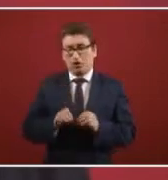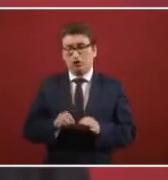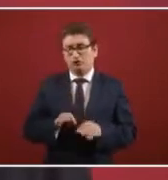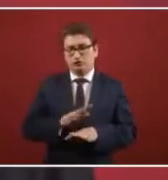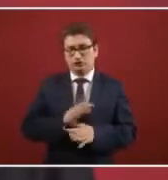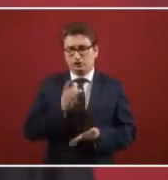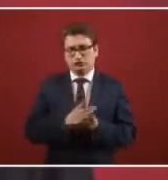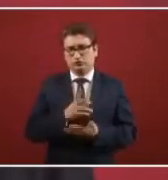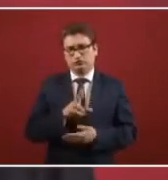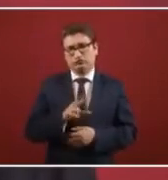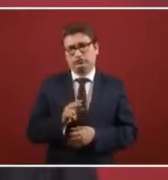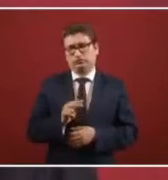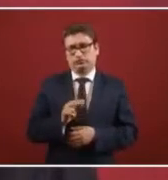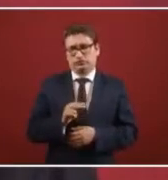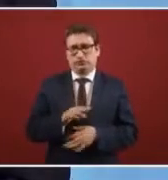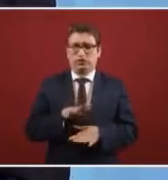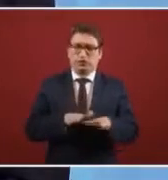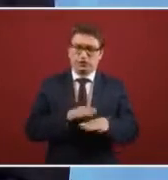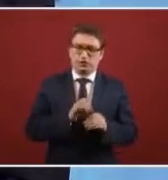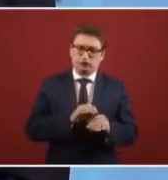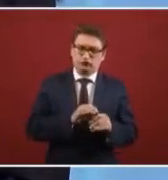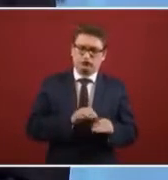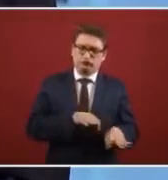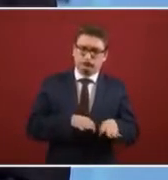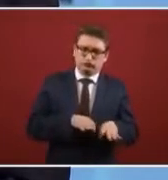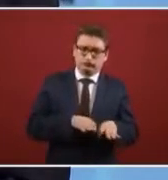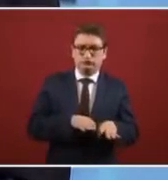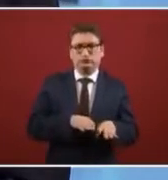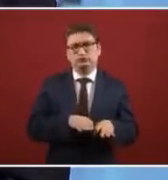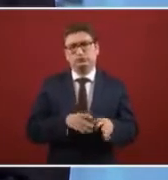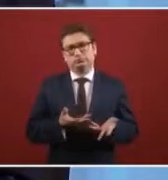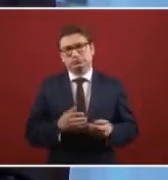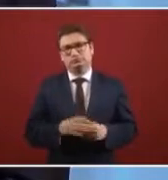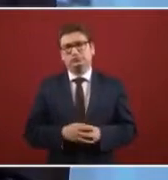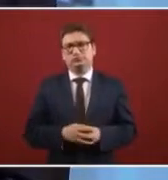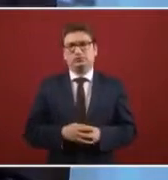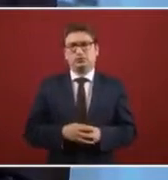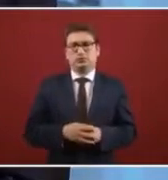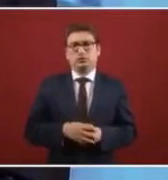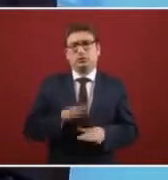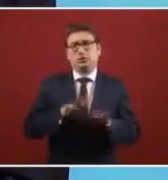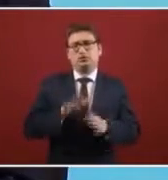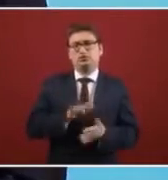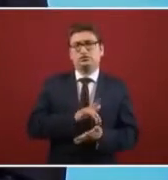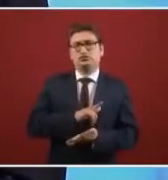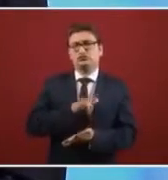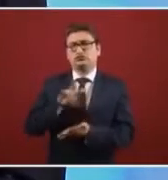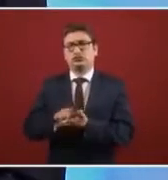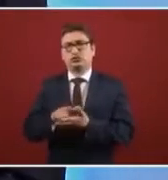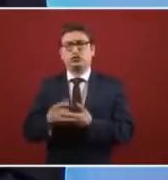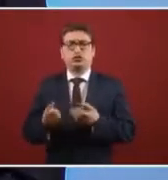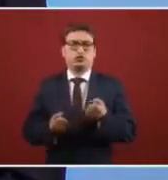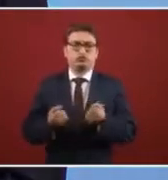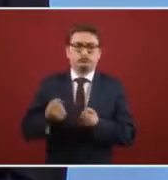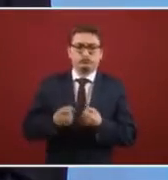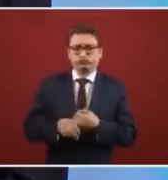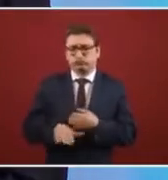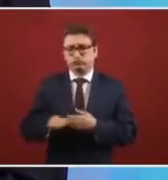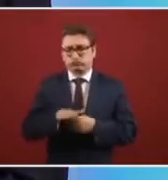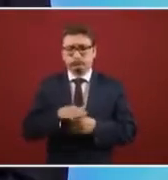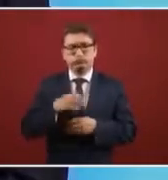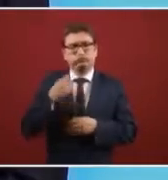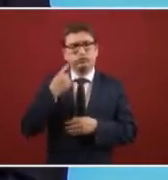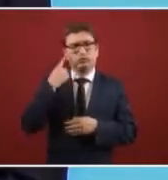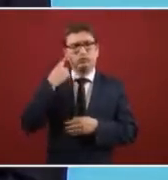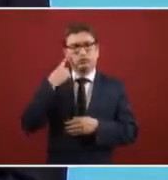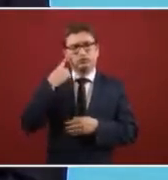the a office. veces sí, Sometimes I, o en los vuelos, on the en la flights carretera, or on the roads cuando